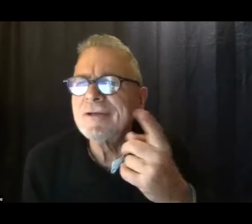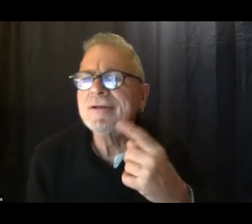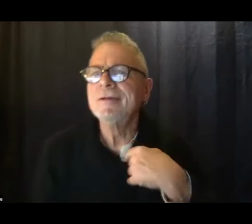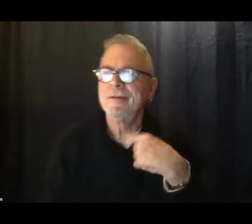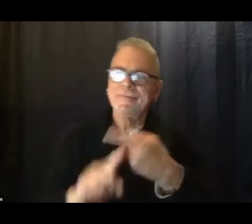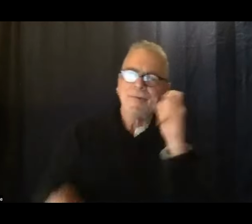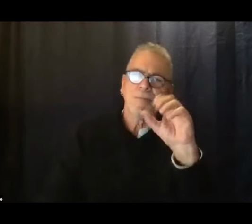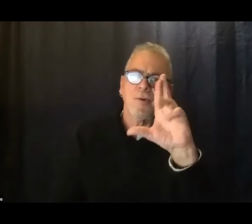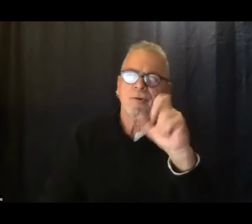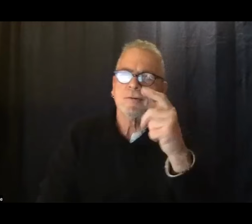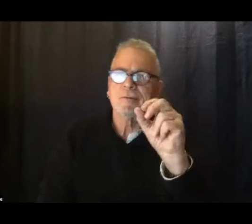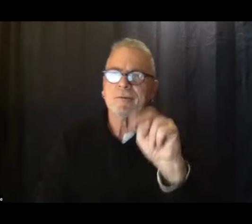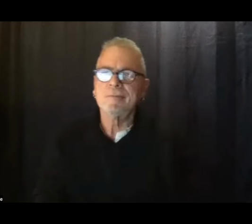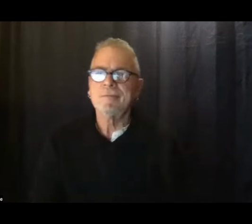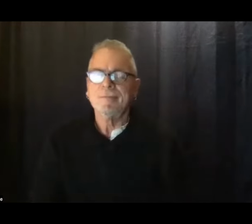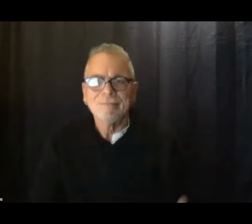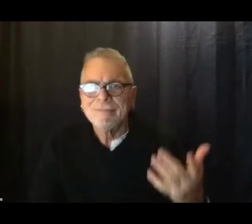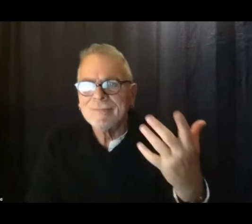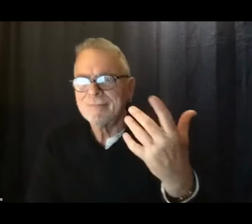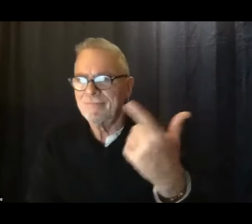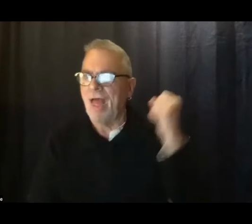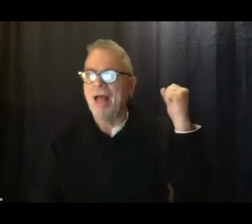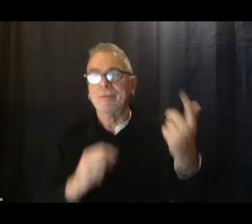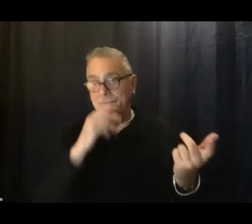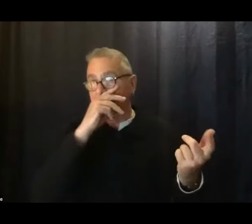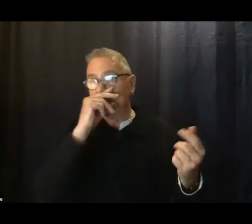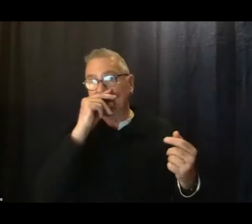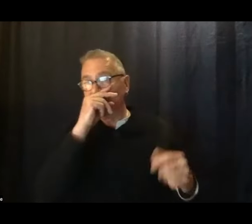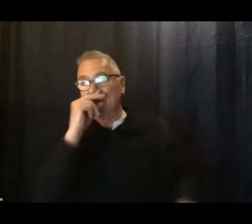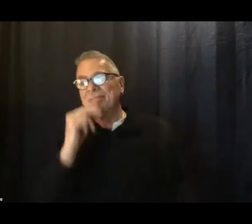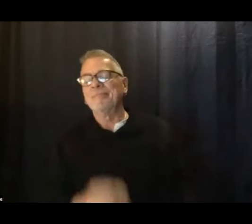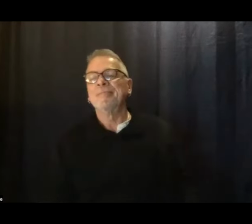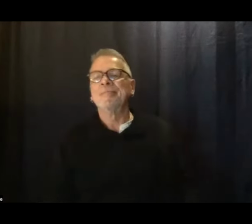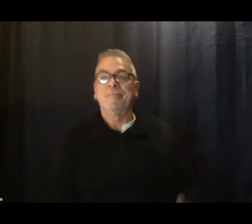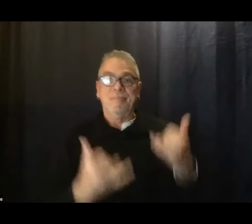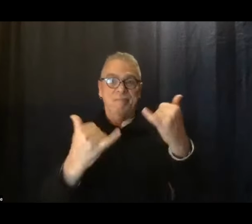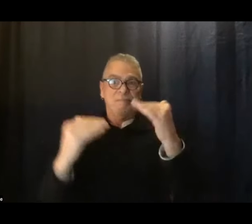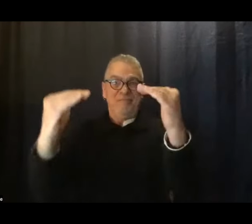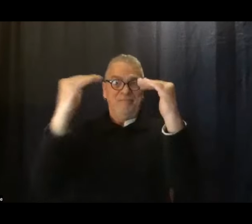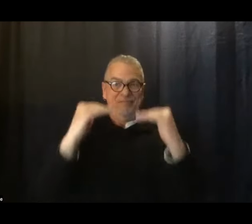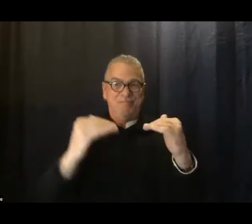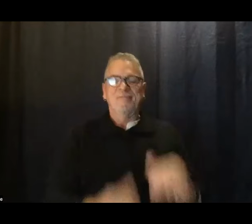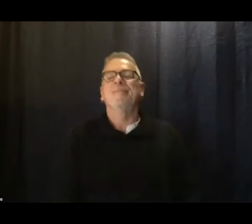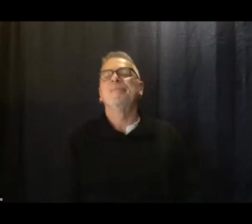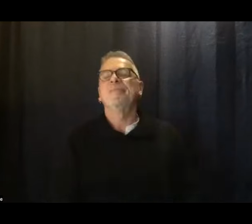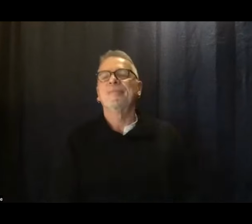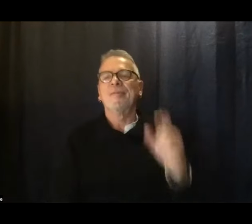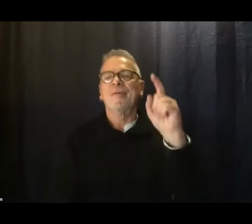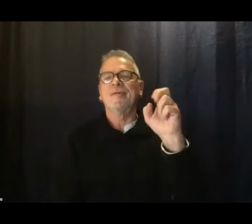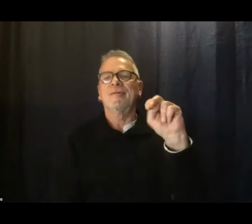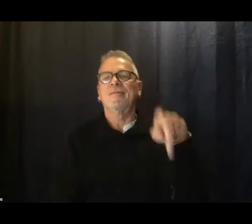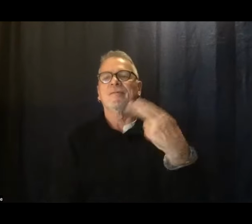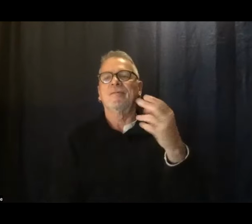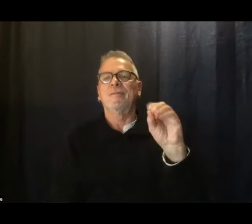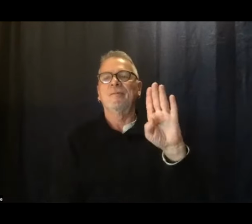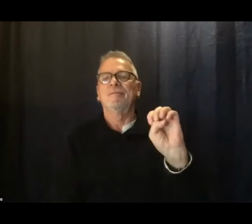Is anyone from Oregon? Wait, what? You said from Oregon? What? Damn. So that rapid pacing is